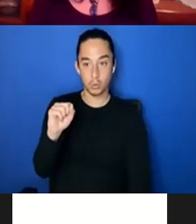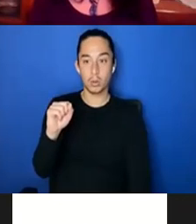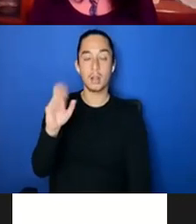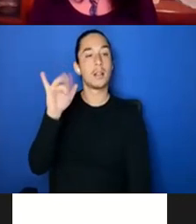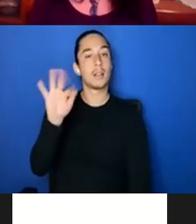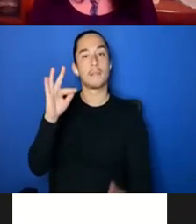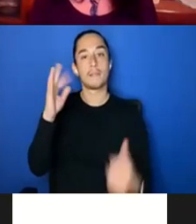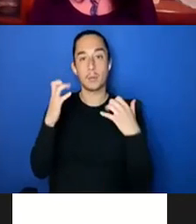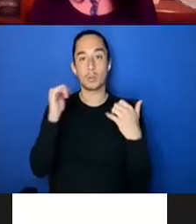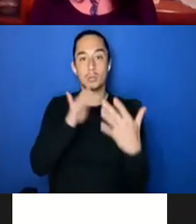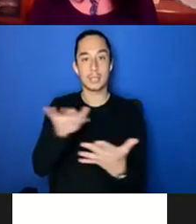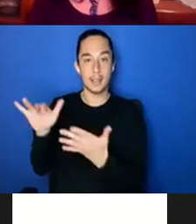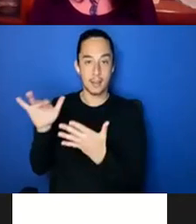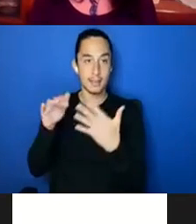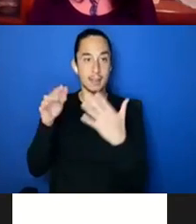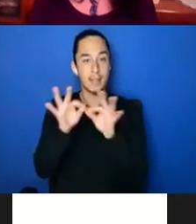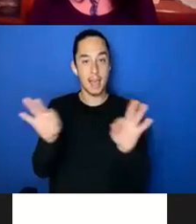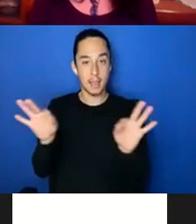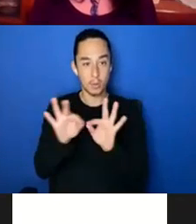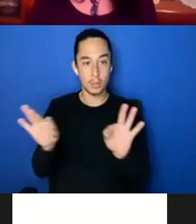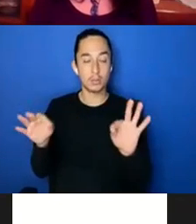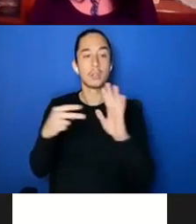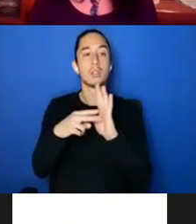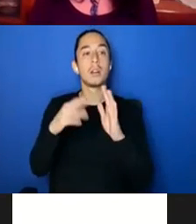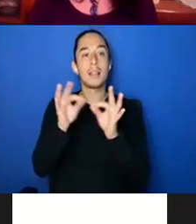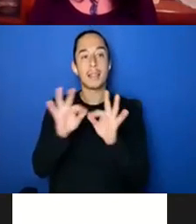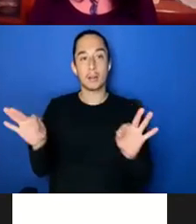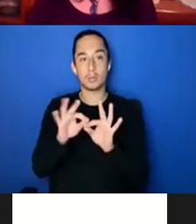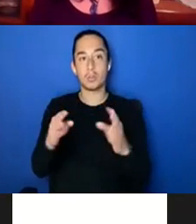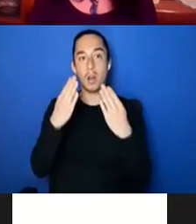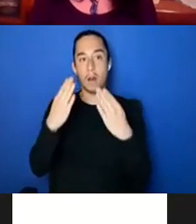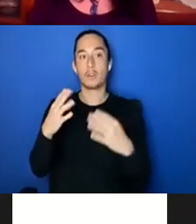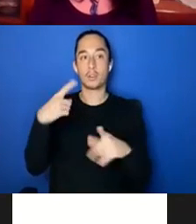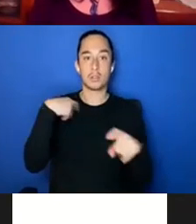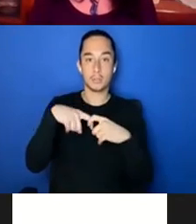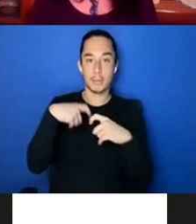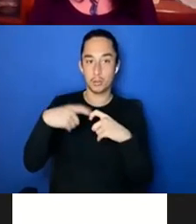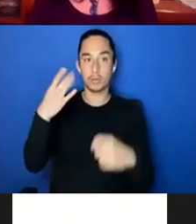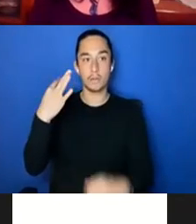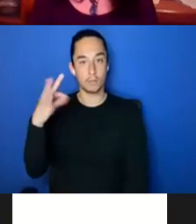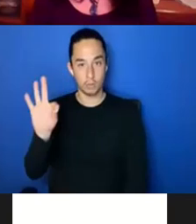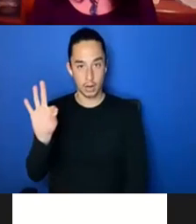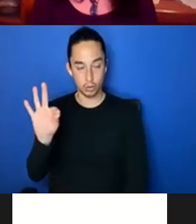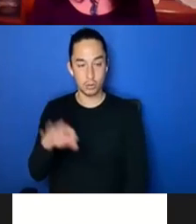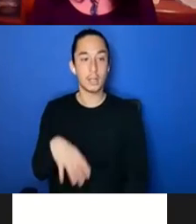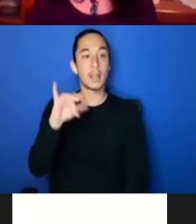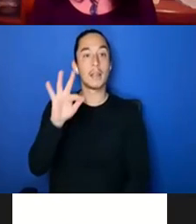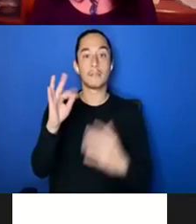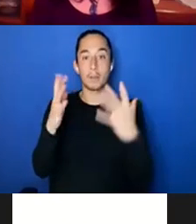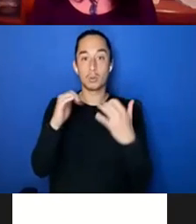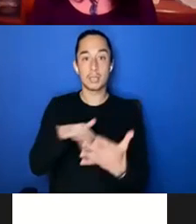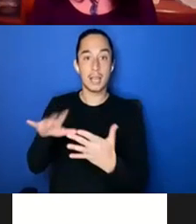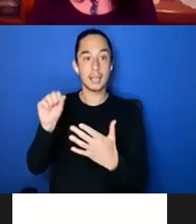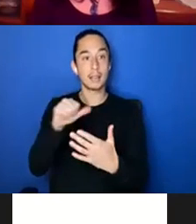to study a language, then the languages offered are French and Spanish. If they wish to study a language